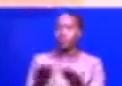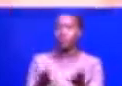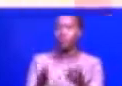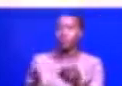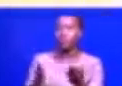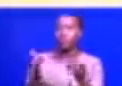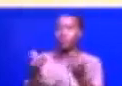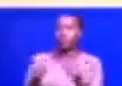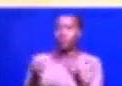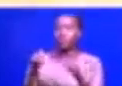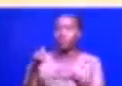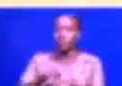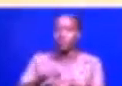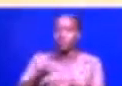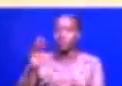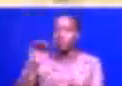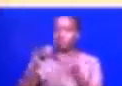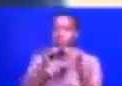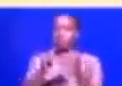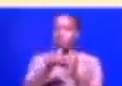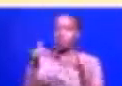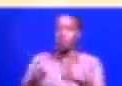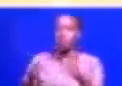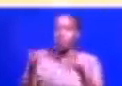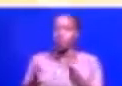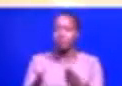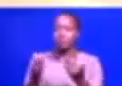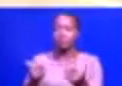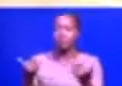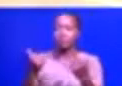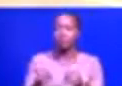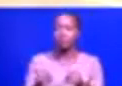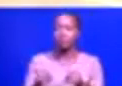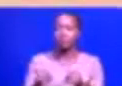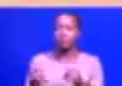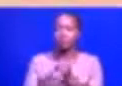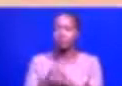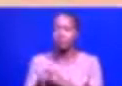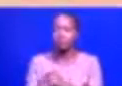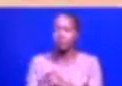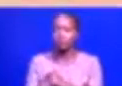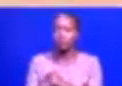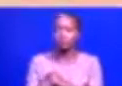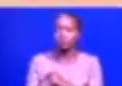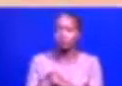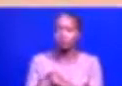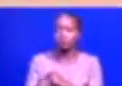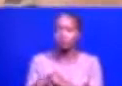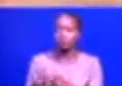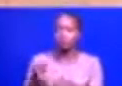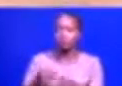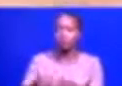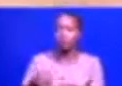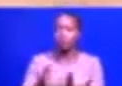level. So the rest that are qualifying for the continental level are playing this month in Dar es